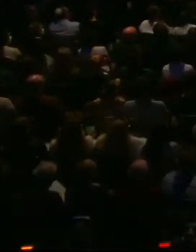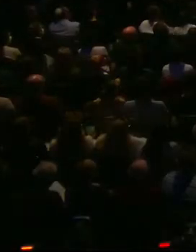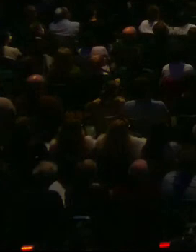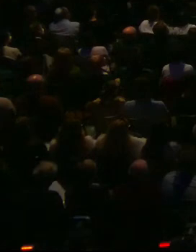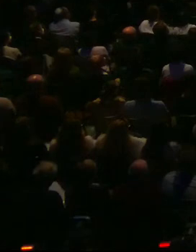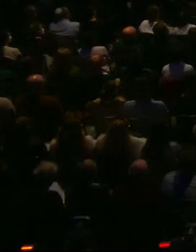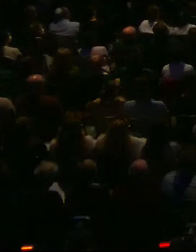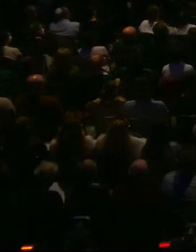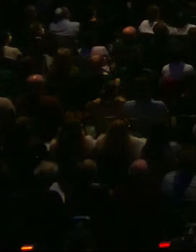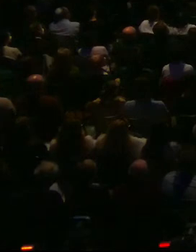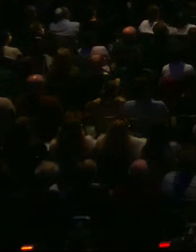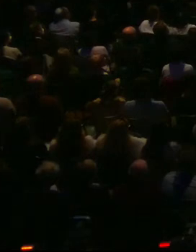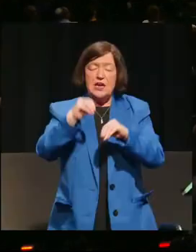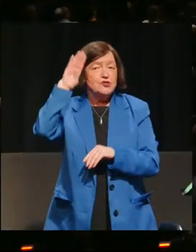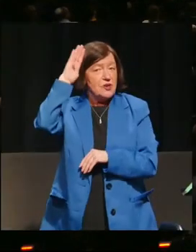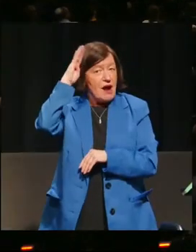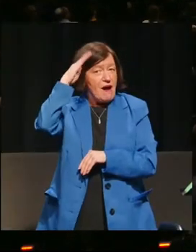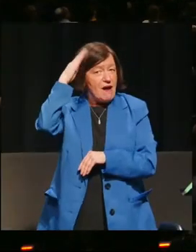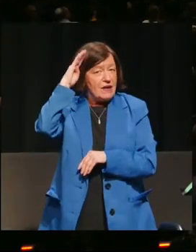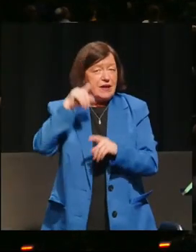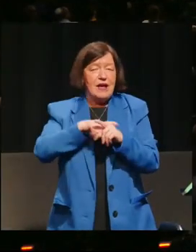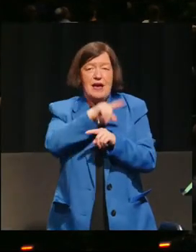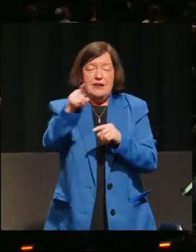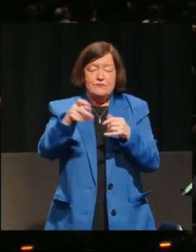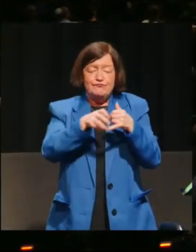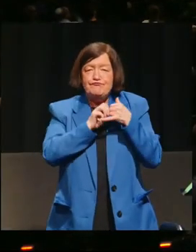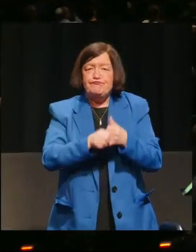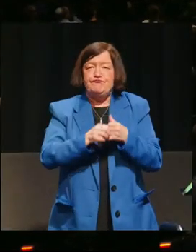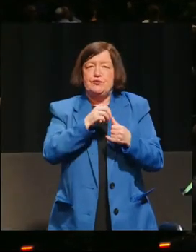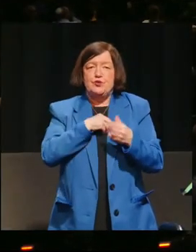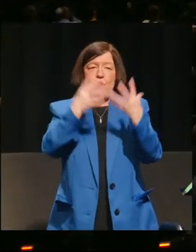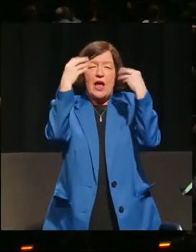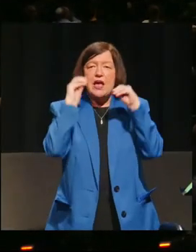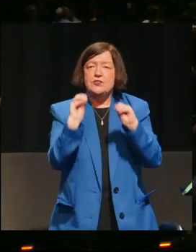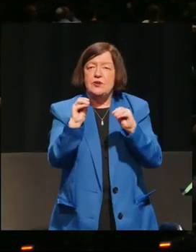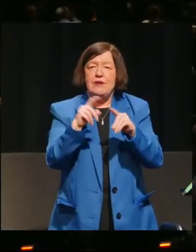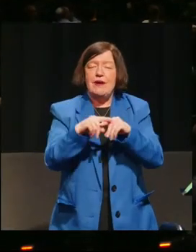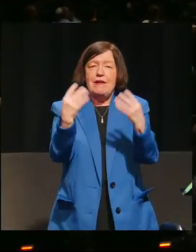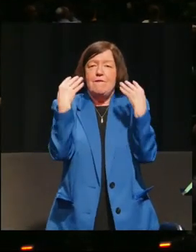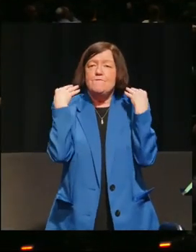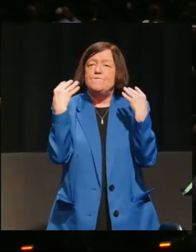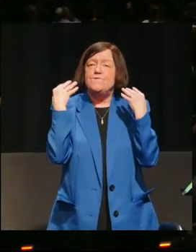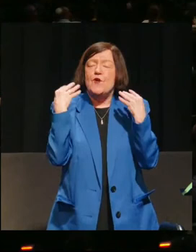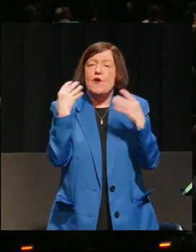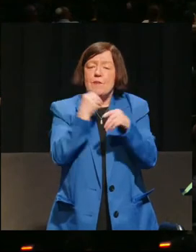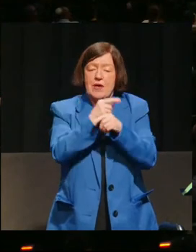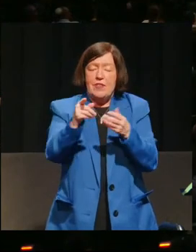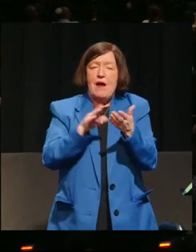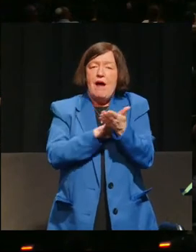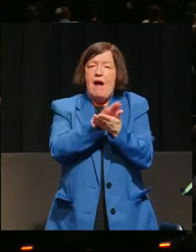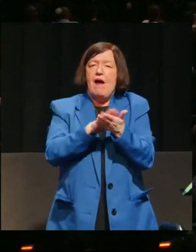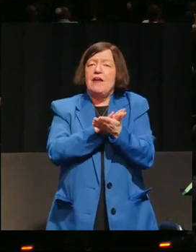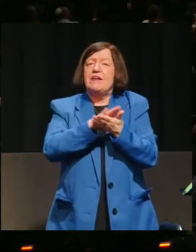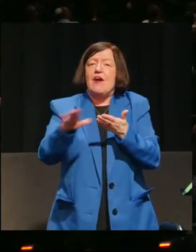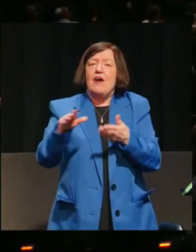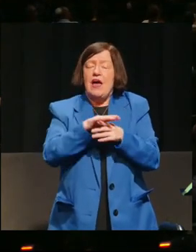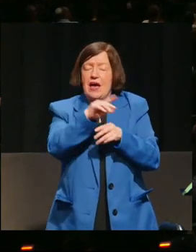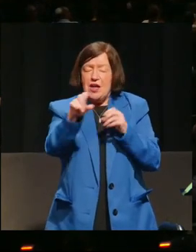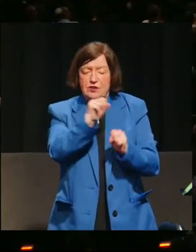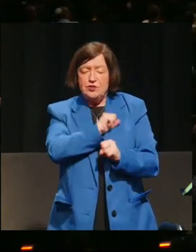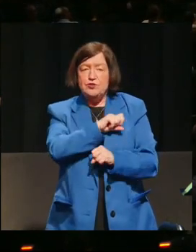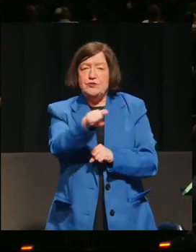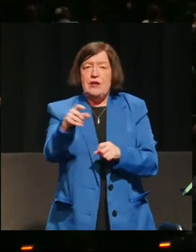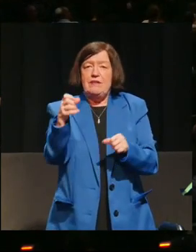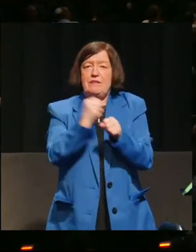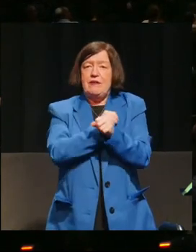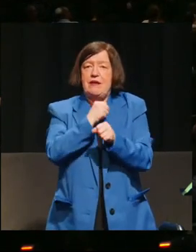Holocaust Education Ireland in its endeavours to educate and inform about the Holocaust and ensure that it